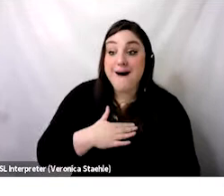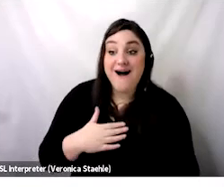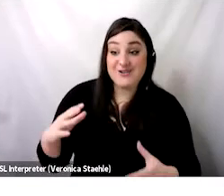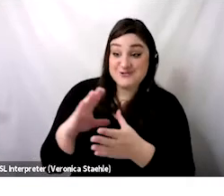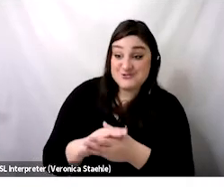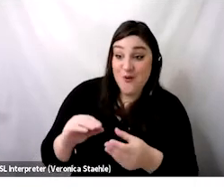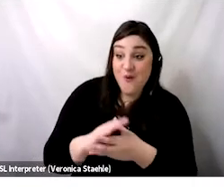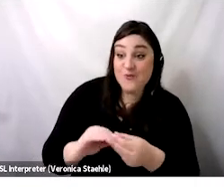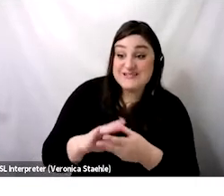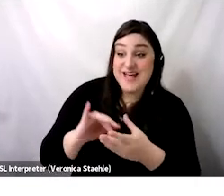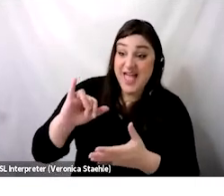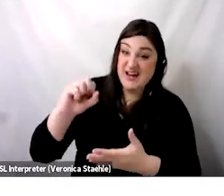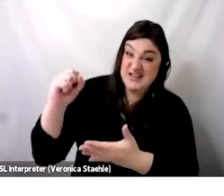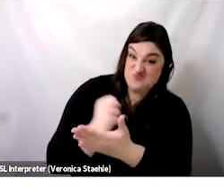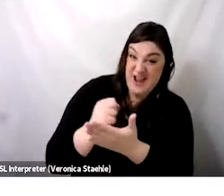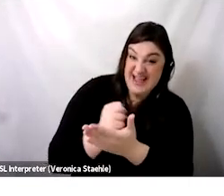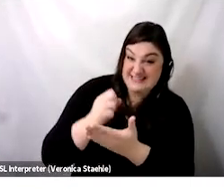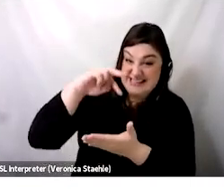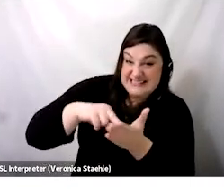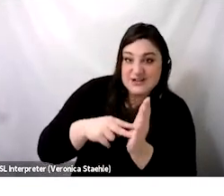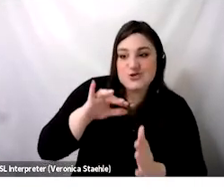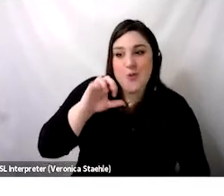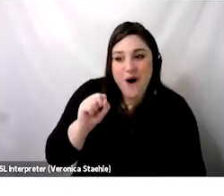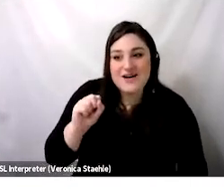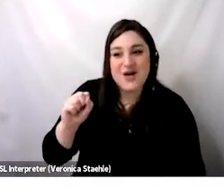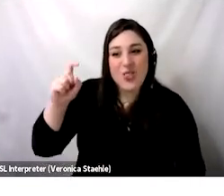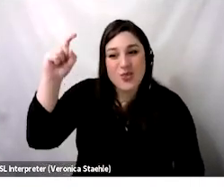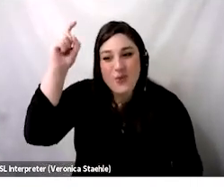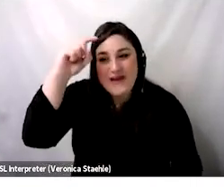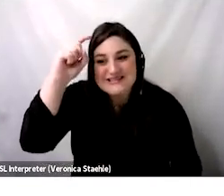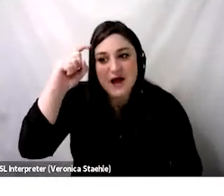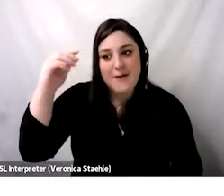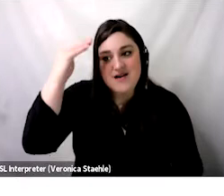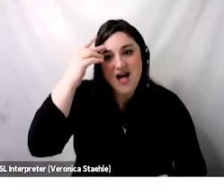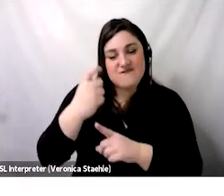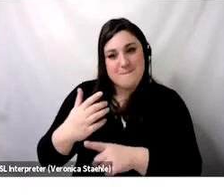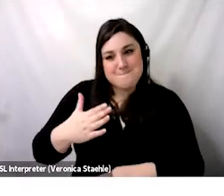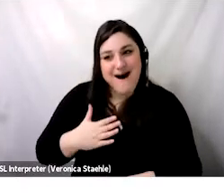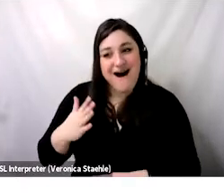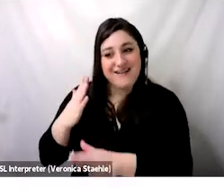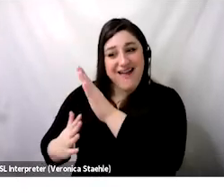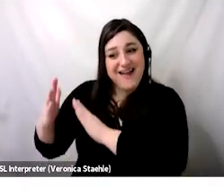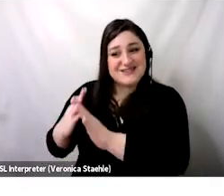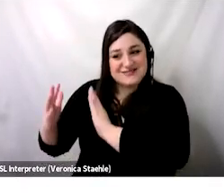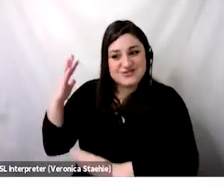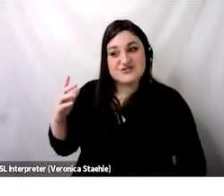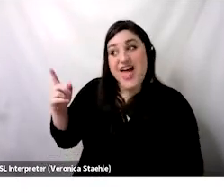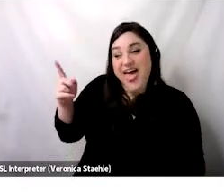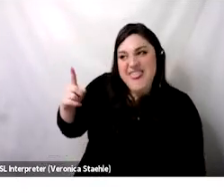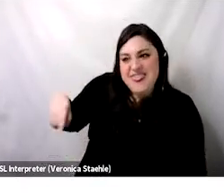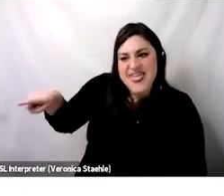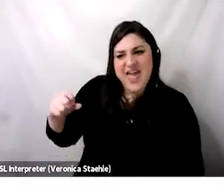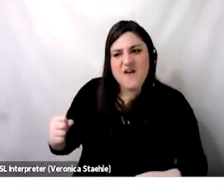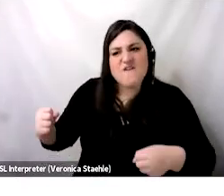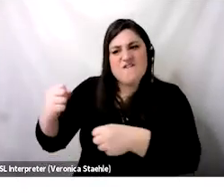intellectual wisdoms and knowledge of my ancestors as they fought to survive in an unfamiliar and